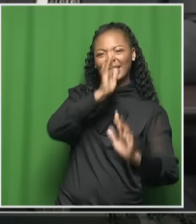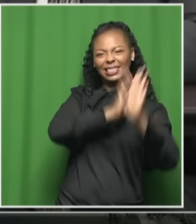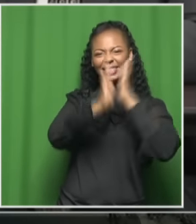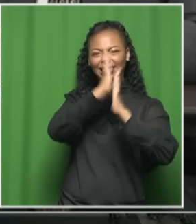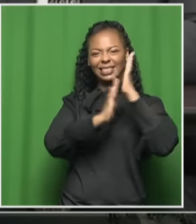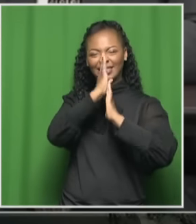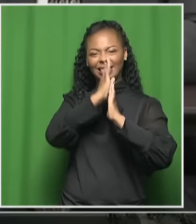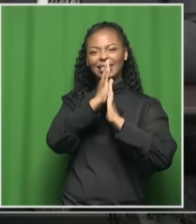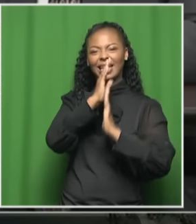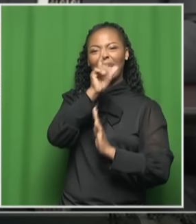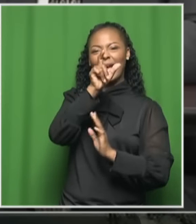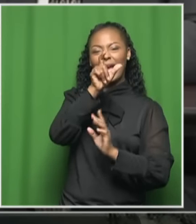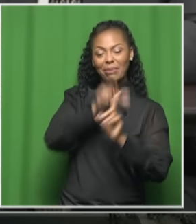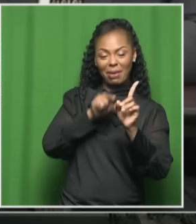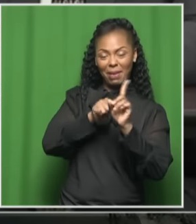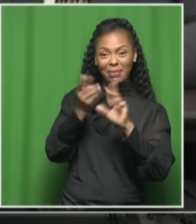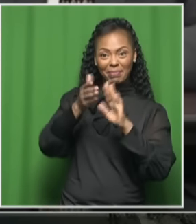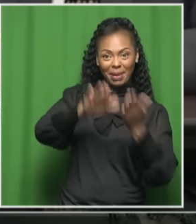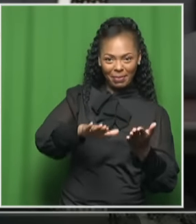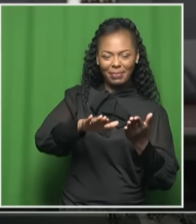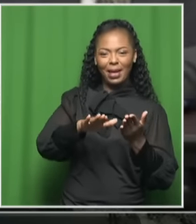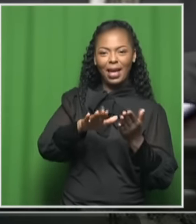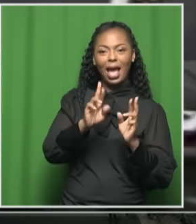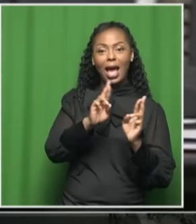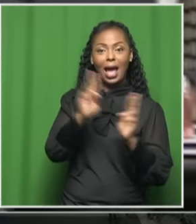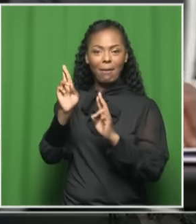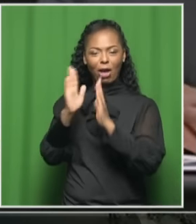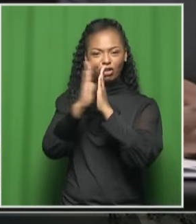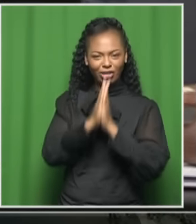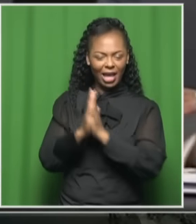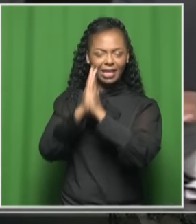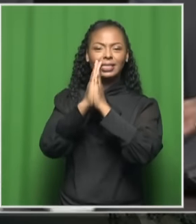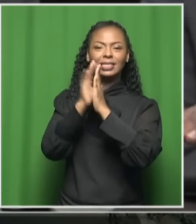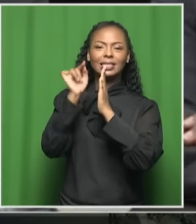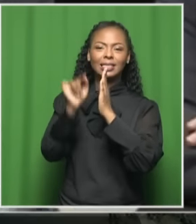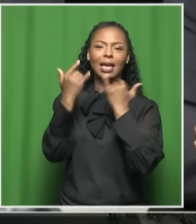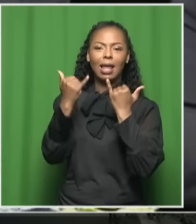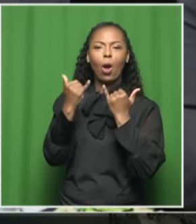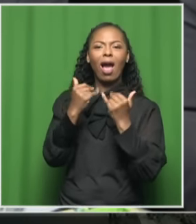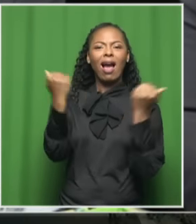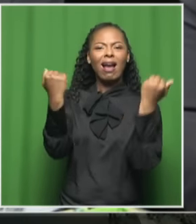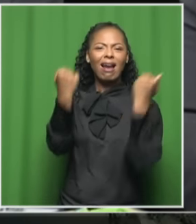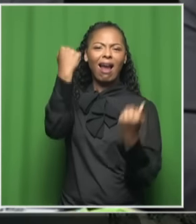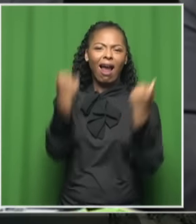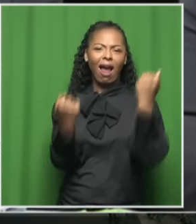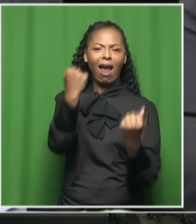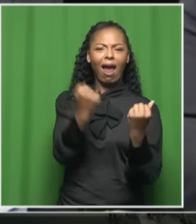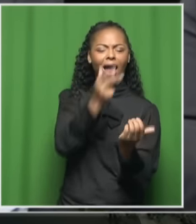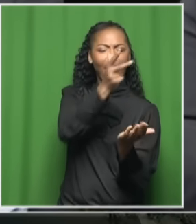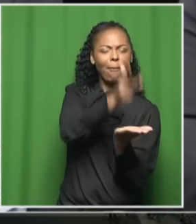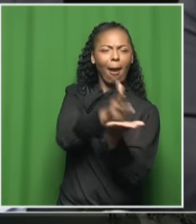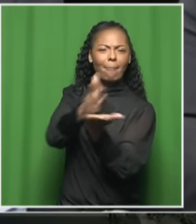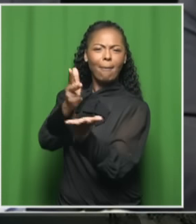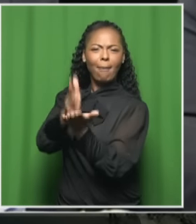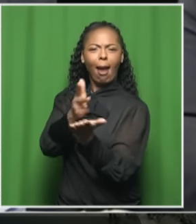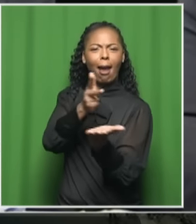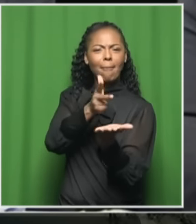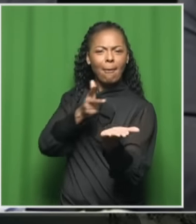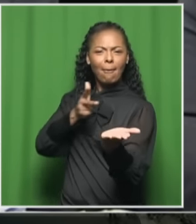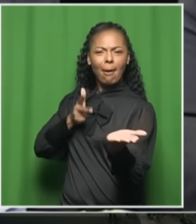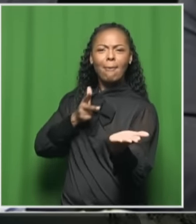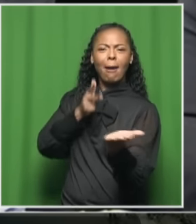past Rhema Church and the cars were parked. Maybe, you know, it covered two blocks and the parking lot. Don't even think of